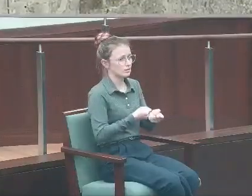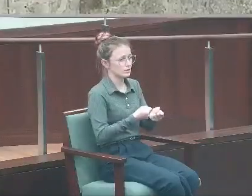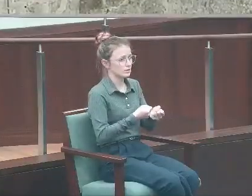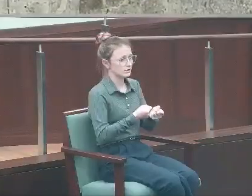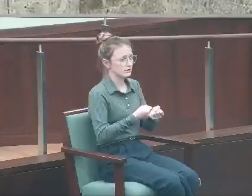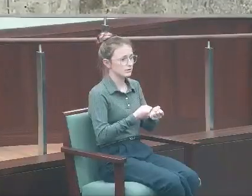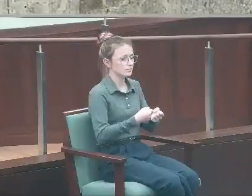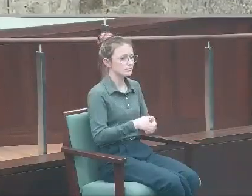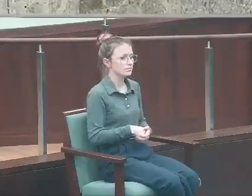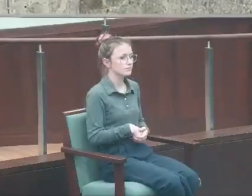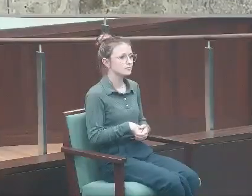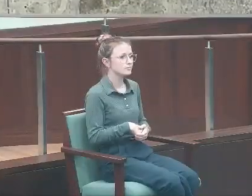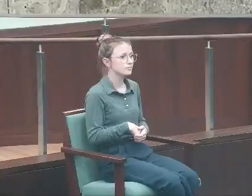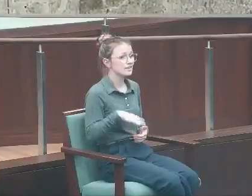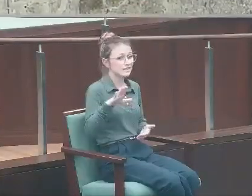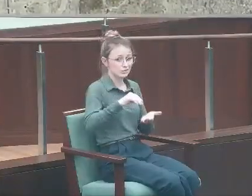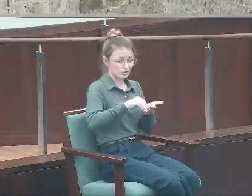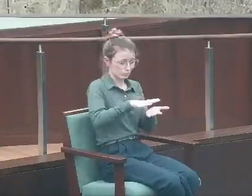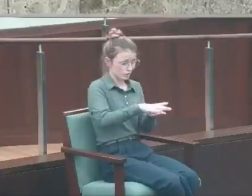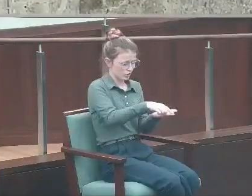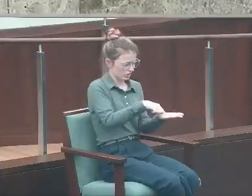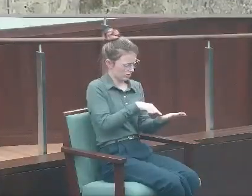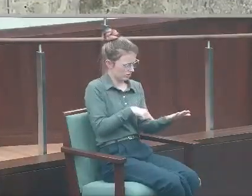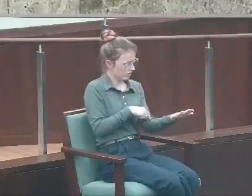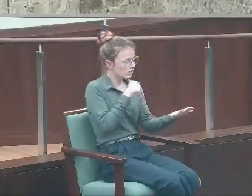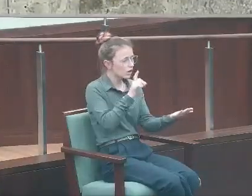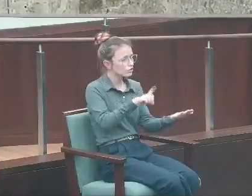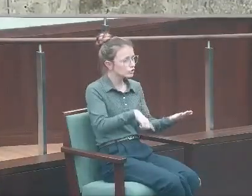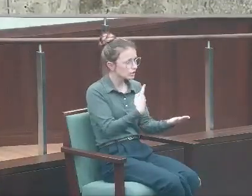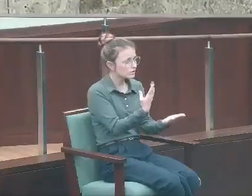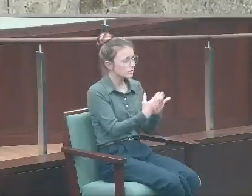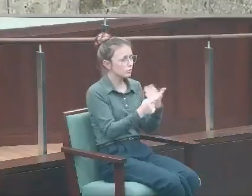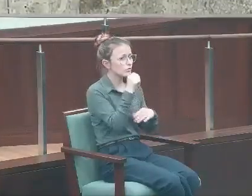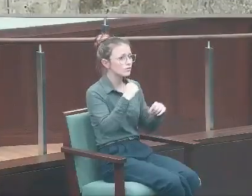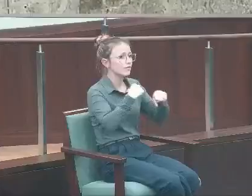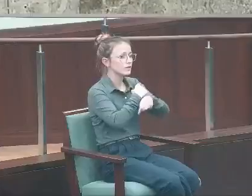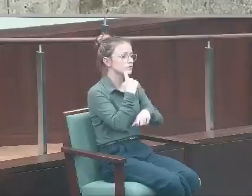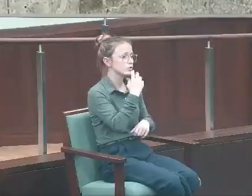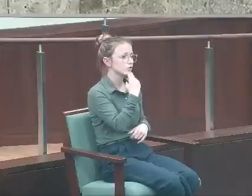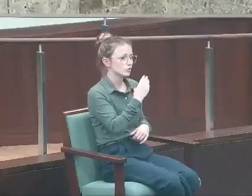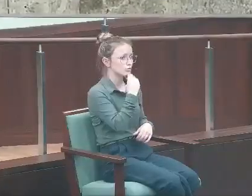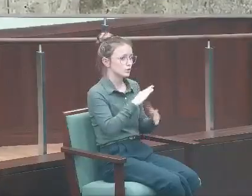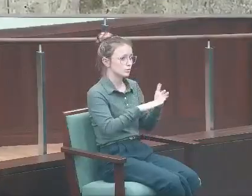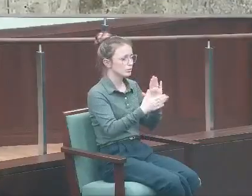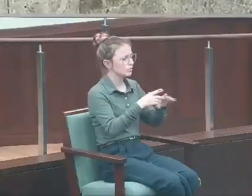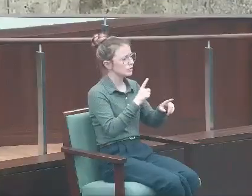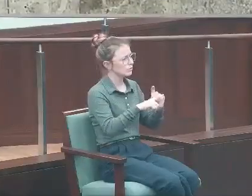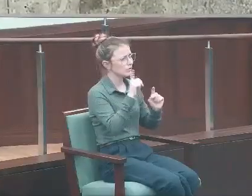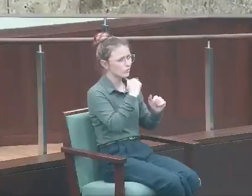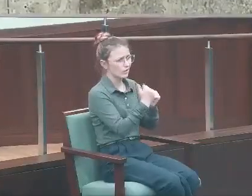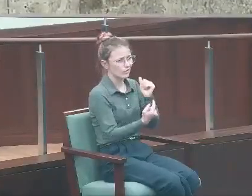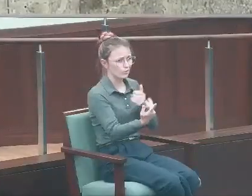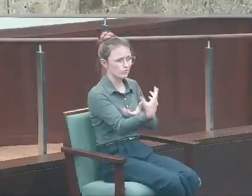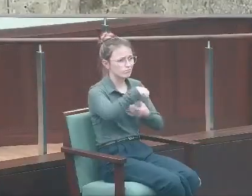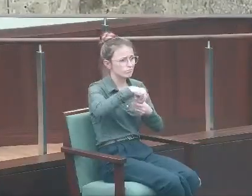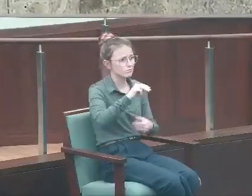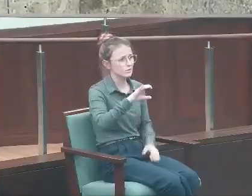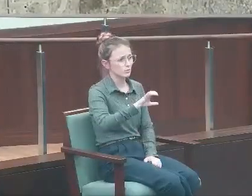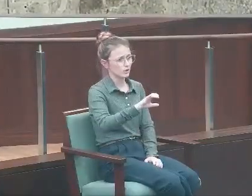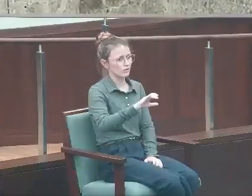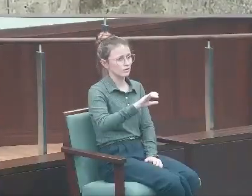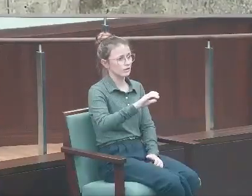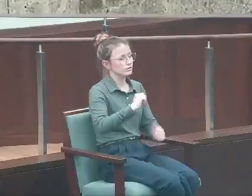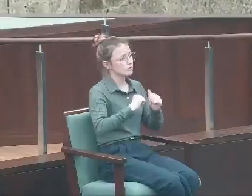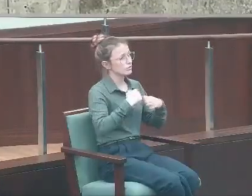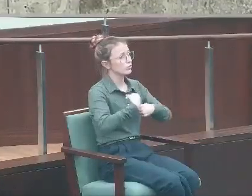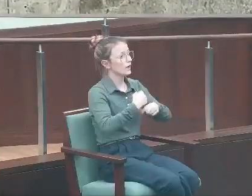But his record speaks to someone who doesn't just fight for the Jewish community, but for everyone in Montgomery County. Creating the New